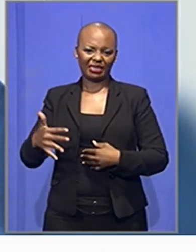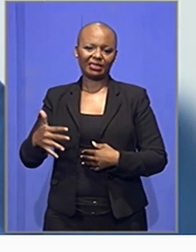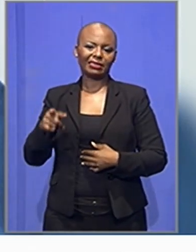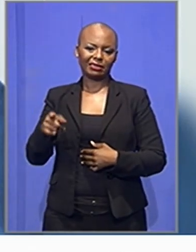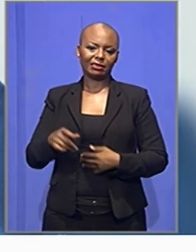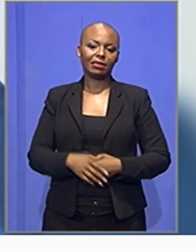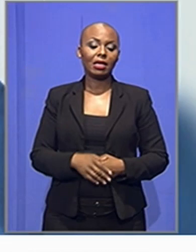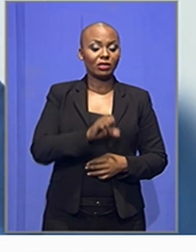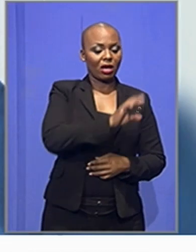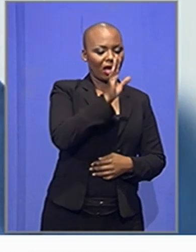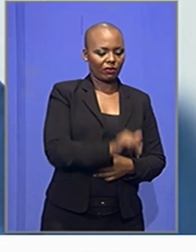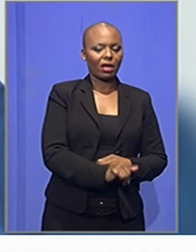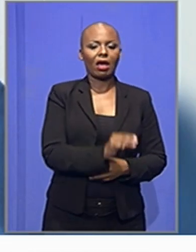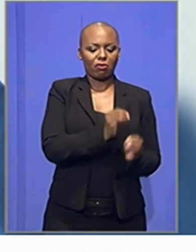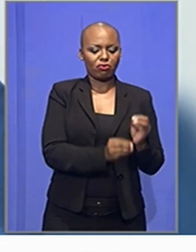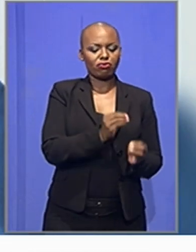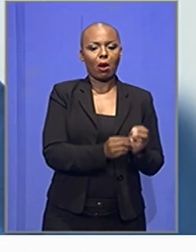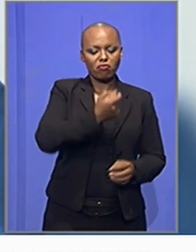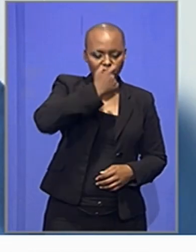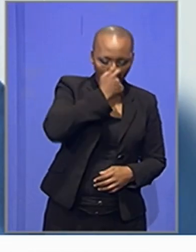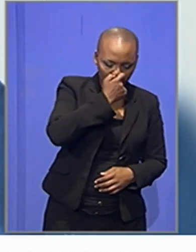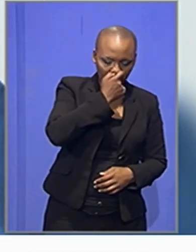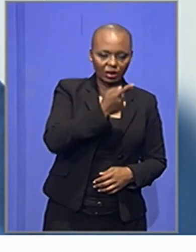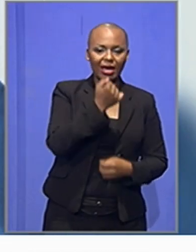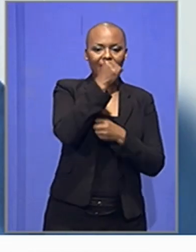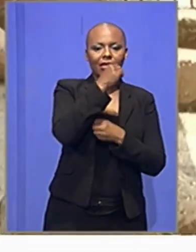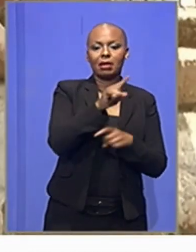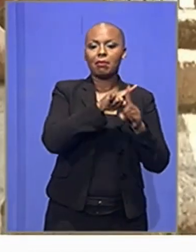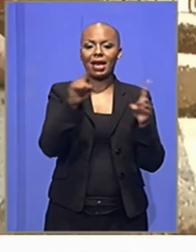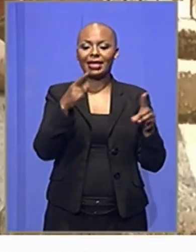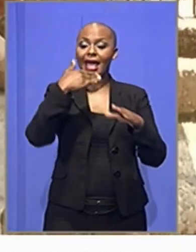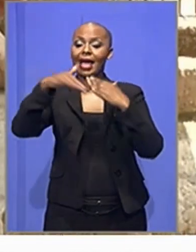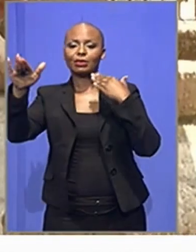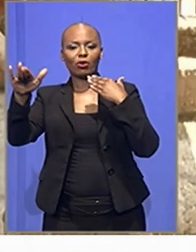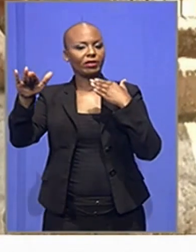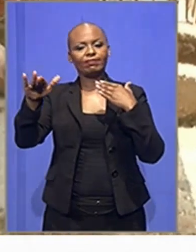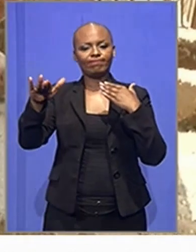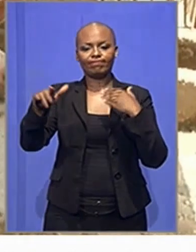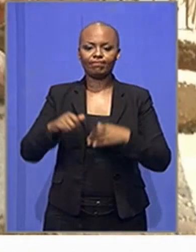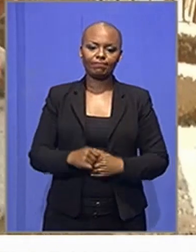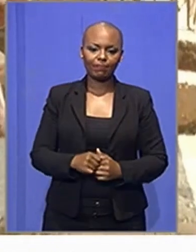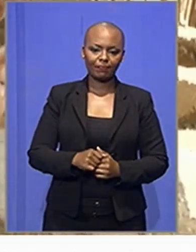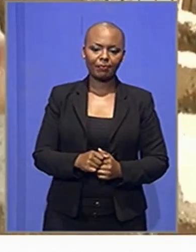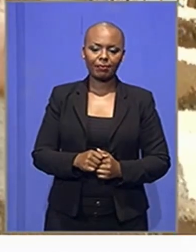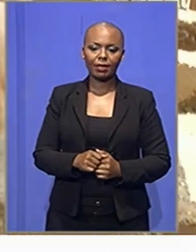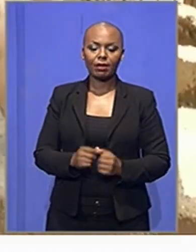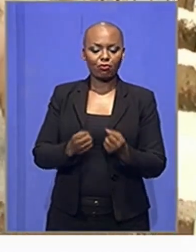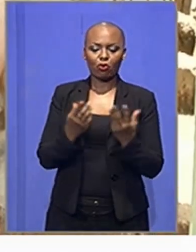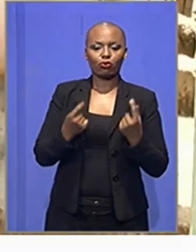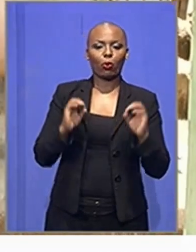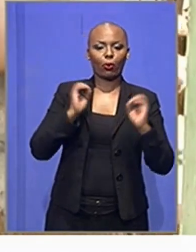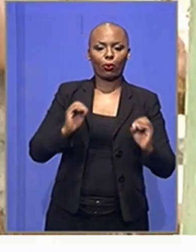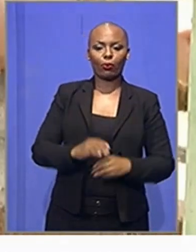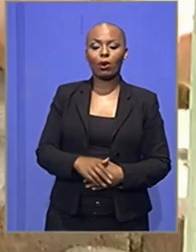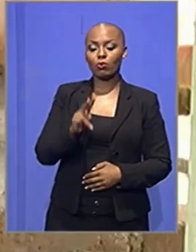the domestic industry, and unfortunately we're not exporting a lot of it. Lefapha la temothuo mo Northwest la re le tlile go lebelela maano